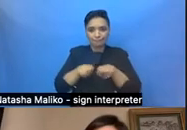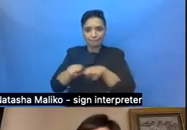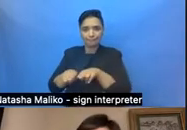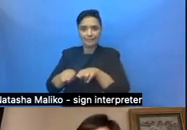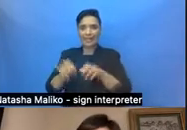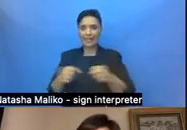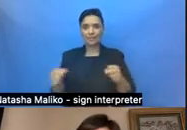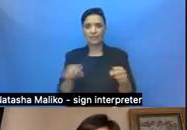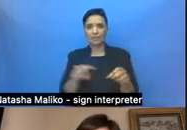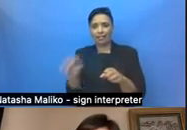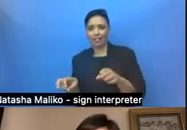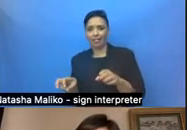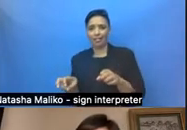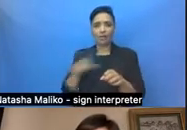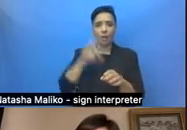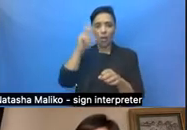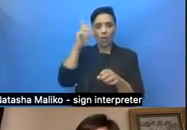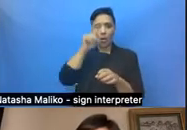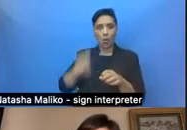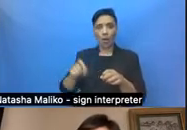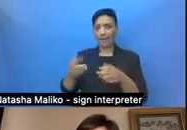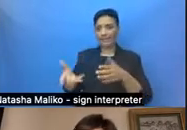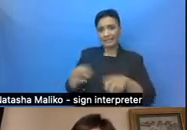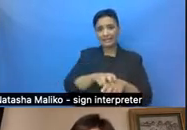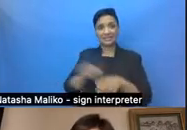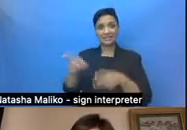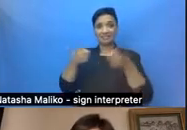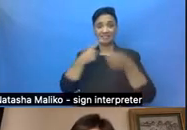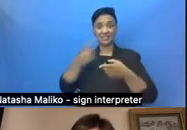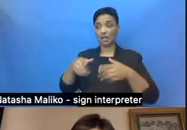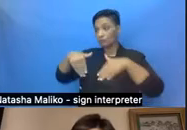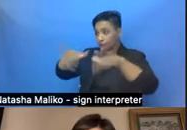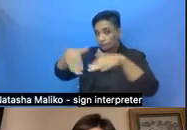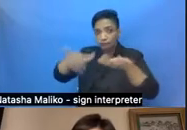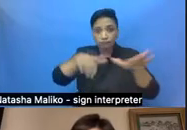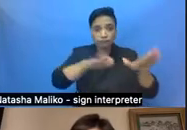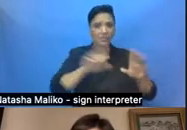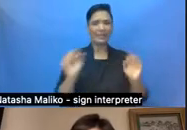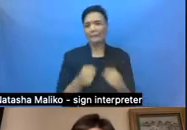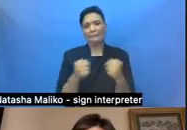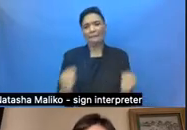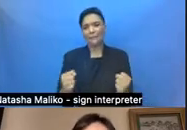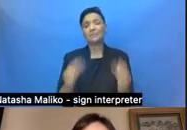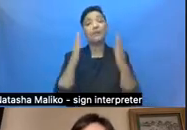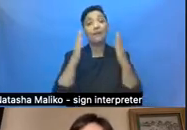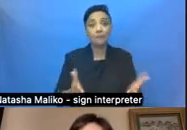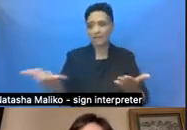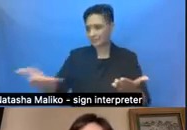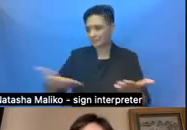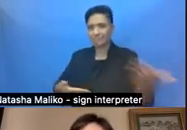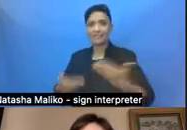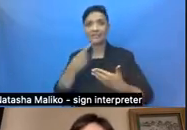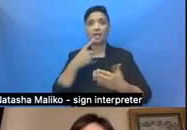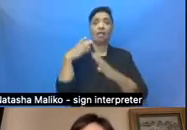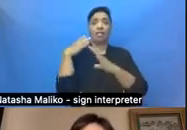out of bed. The director apologized. He says he's had to turn away kids from other parts of Ukraine, that they're overwhelmed, that they